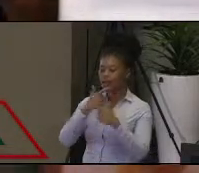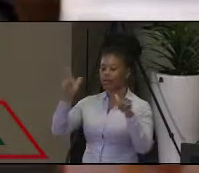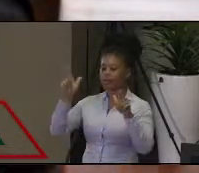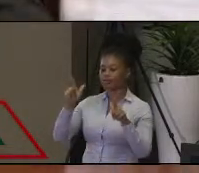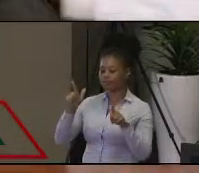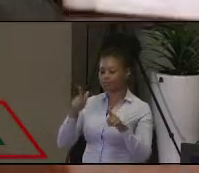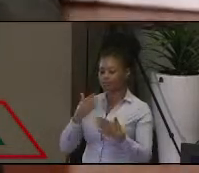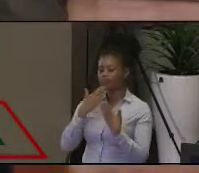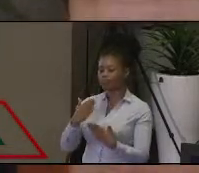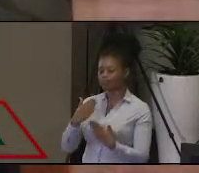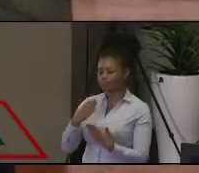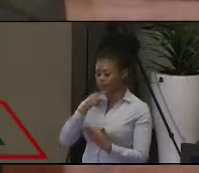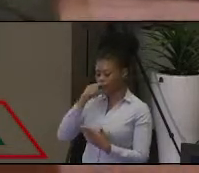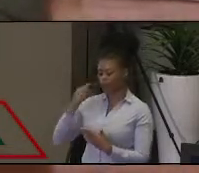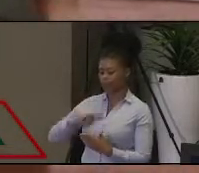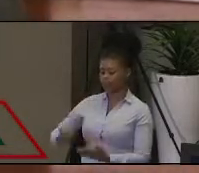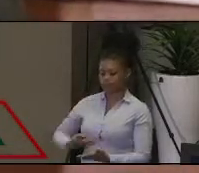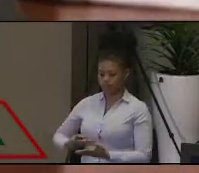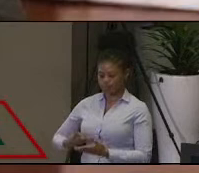Malibongwe.